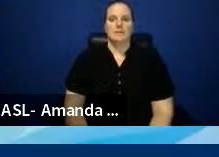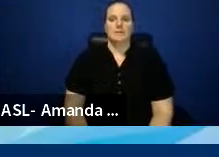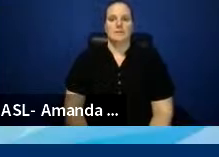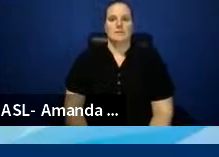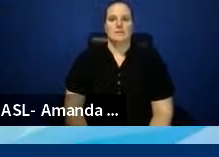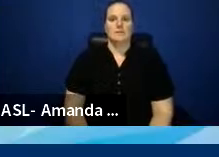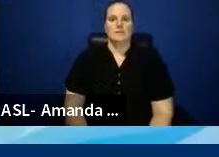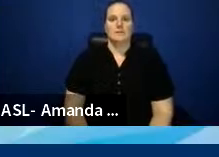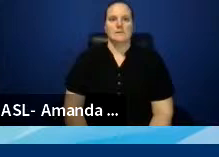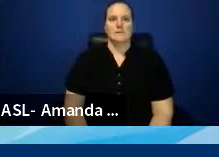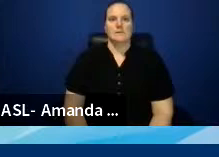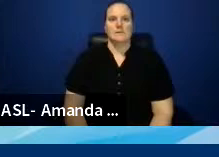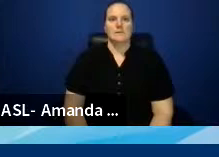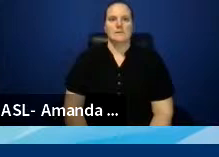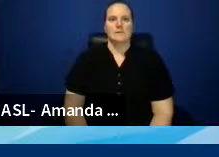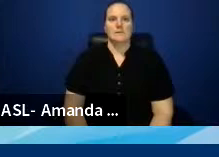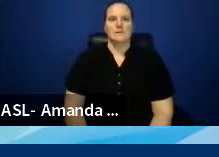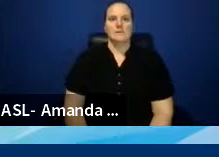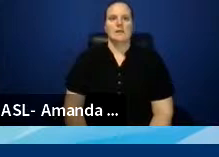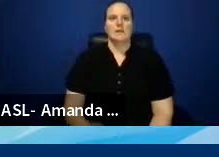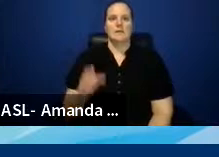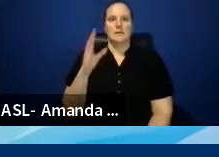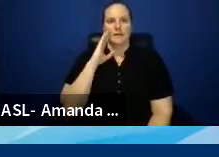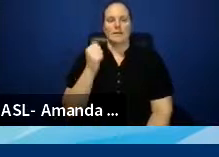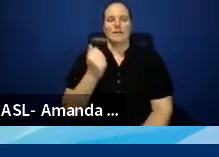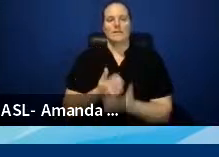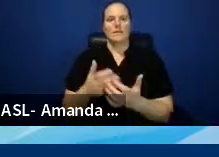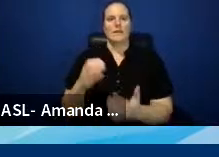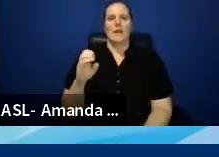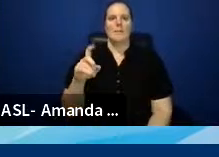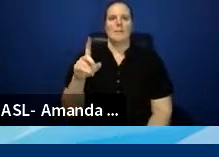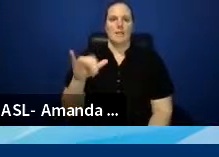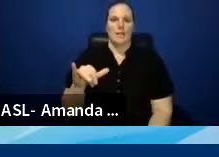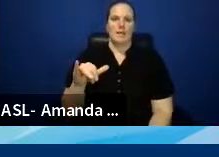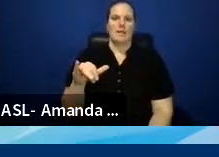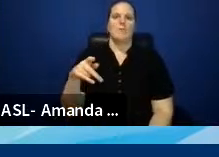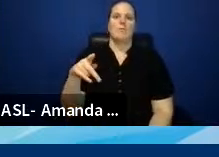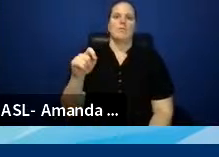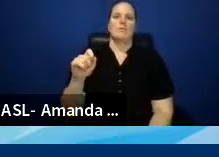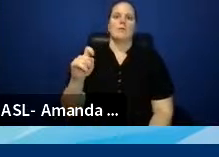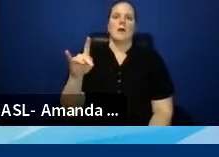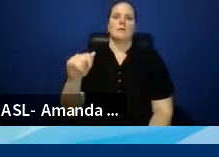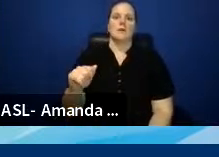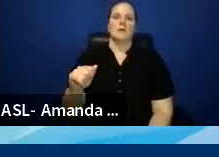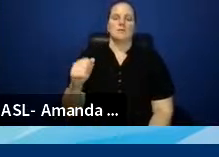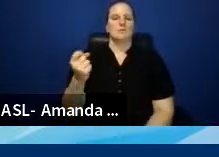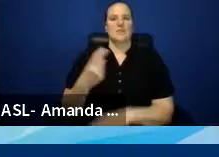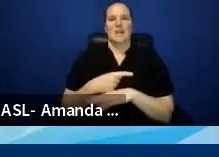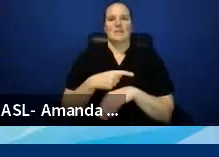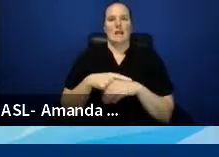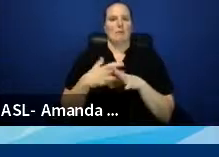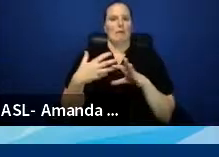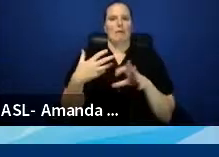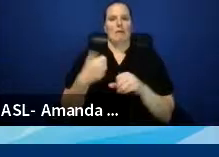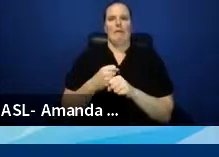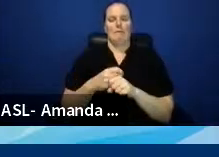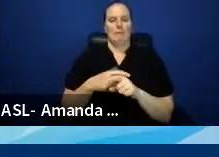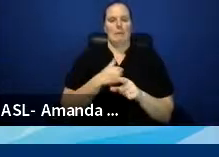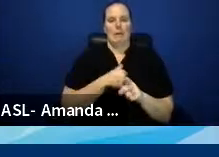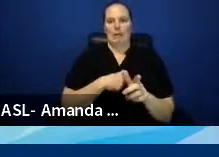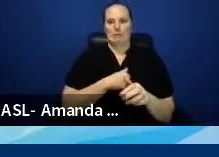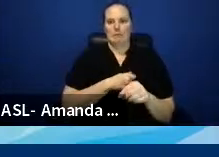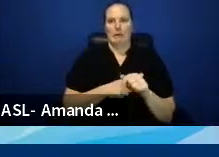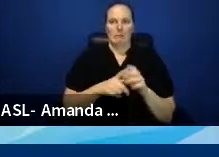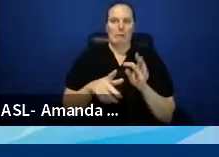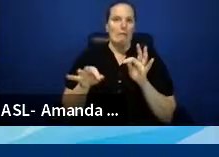Great, thank you. Well, hi, everybody. I'm Emily Thomas Peralta, and we are a little bit crunched on time today, so I apologize in advance, but I'm going to kind of